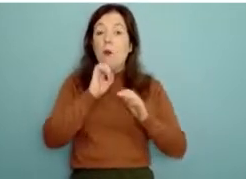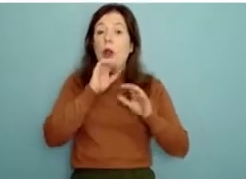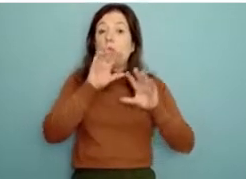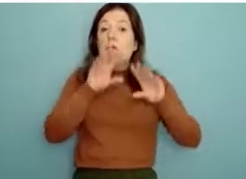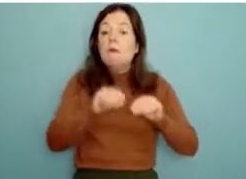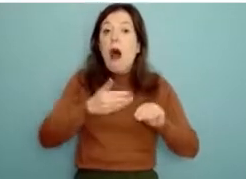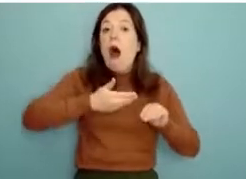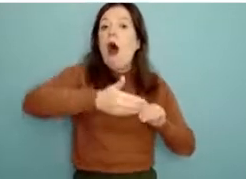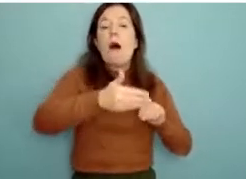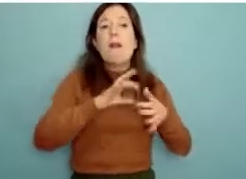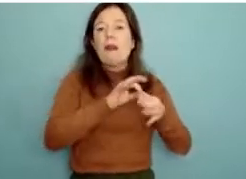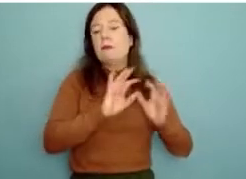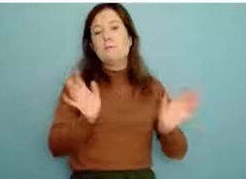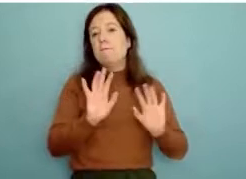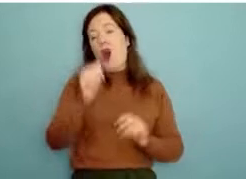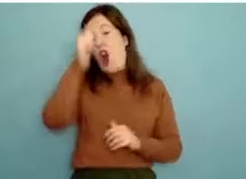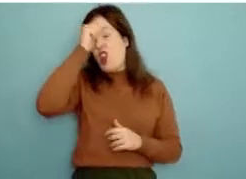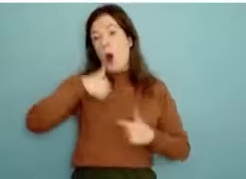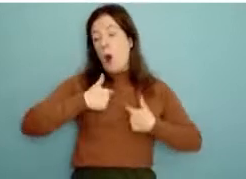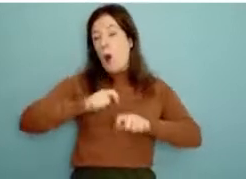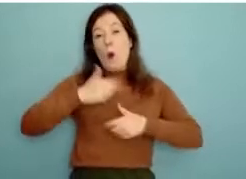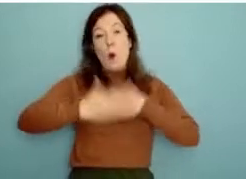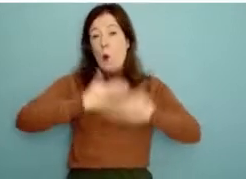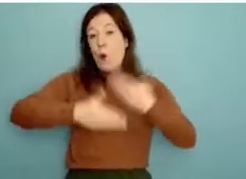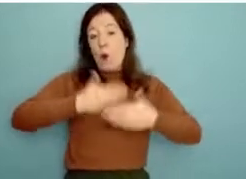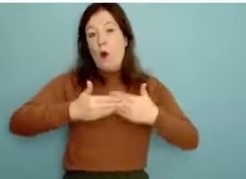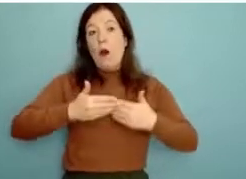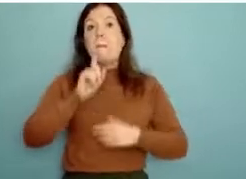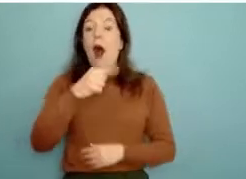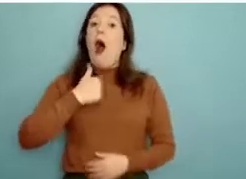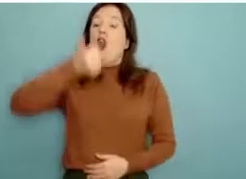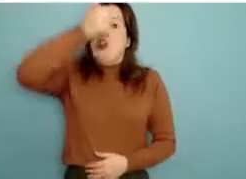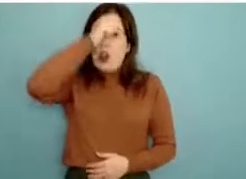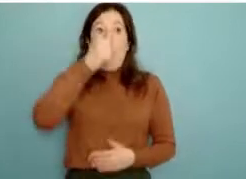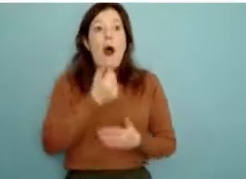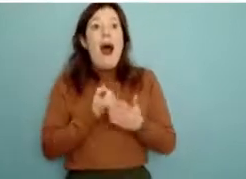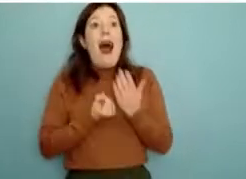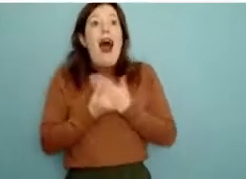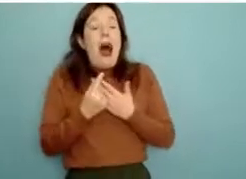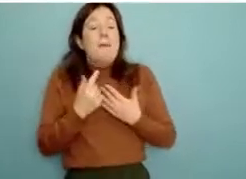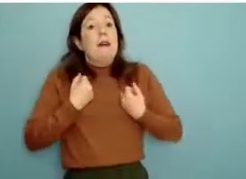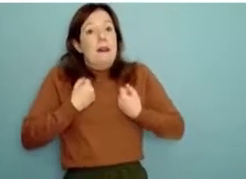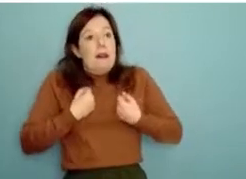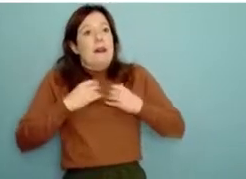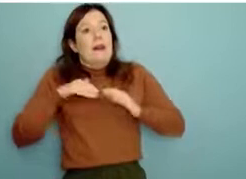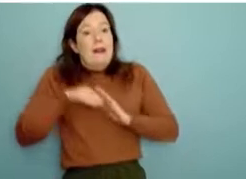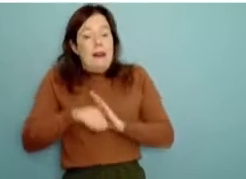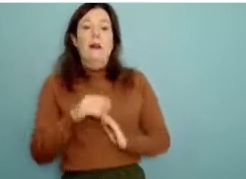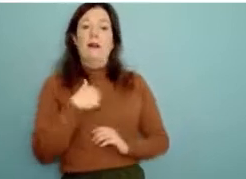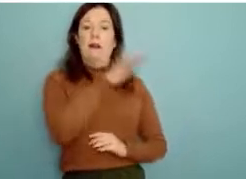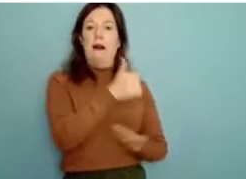really proved to me that I can ask for help again. But I really am in a fantastic place in my